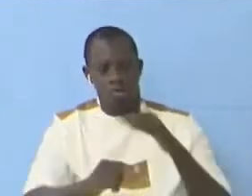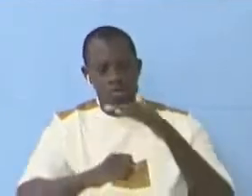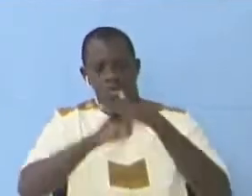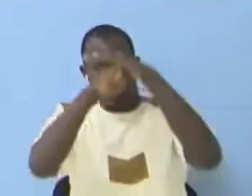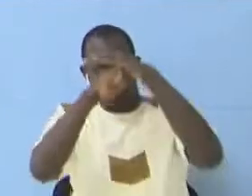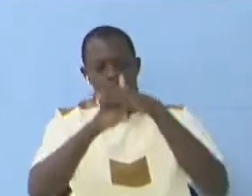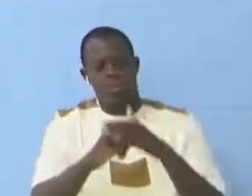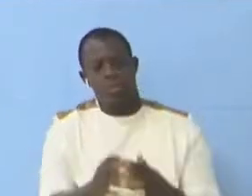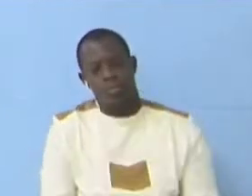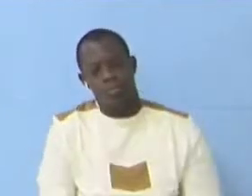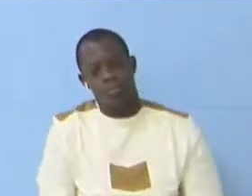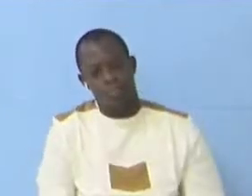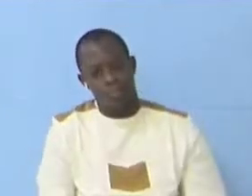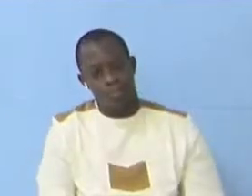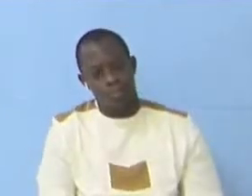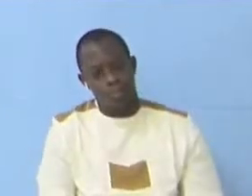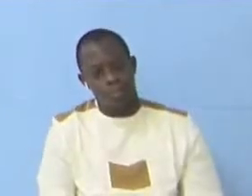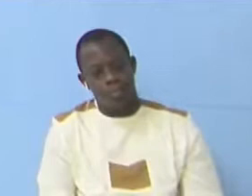fa.